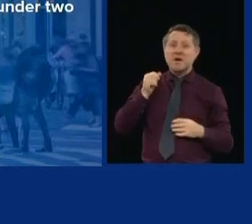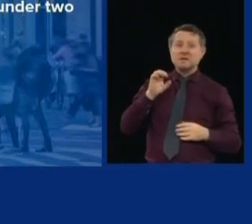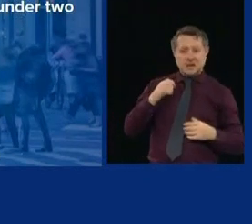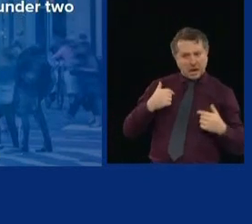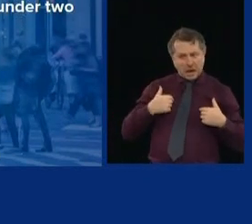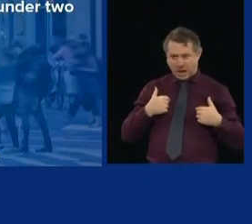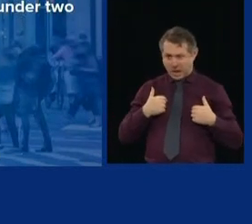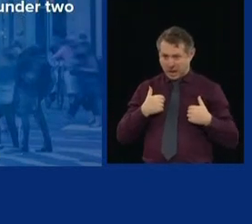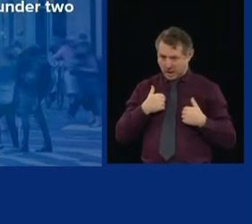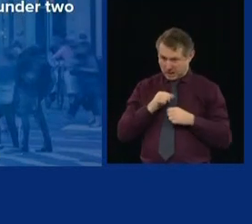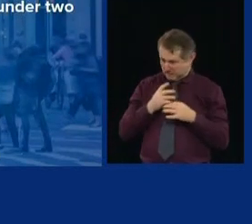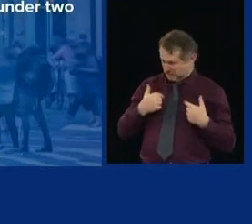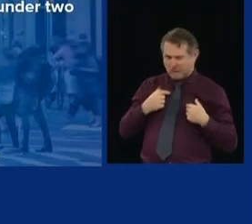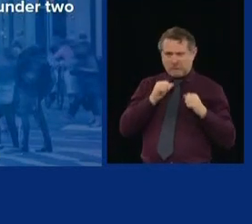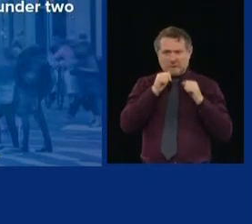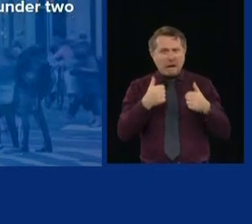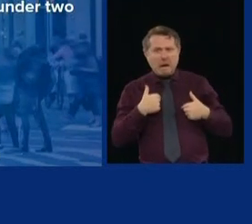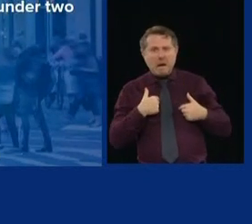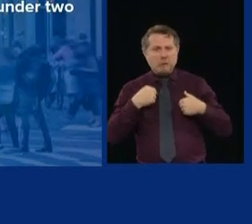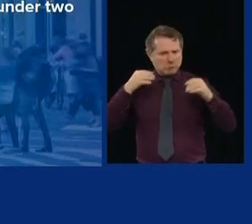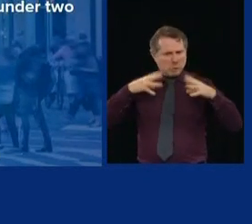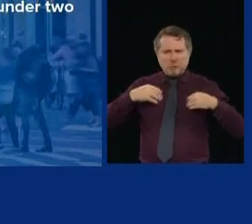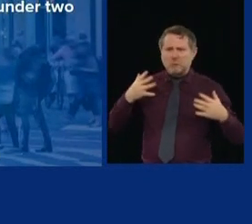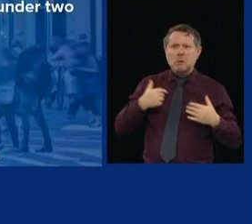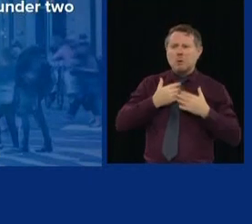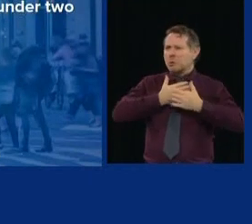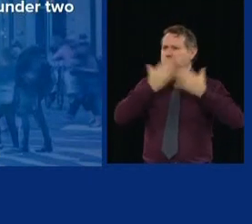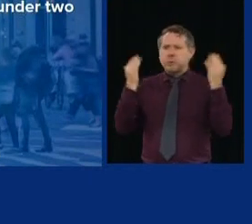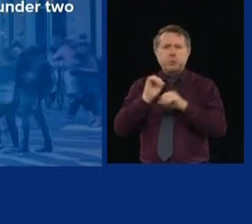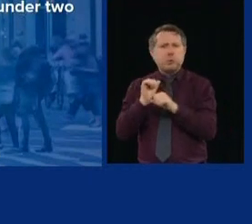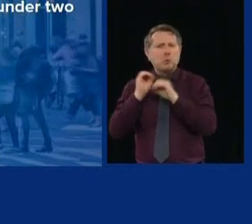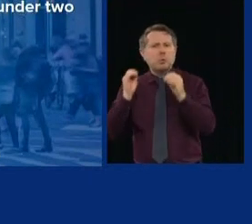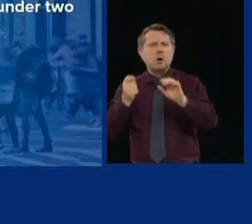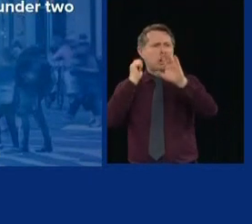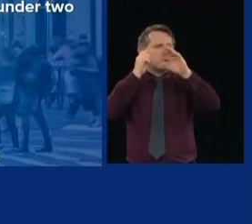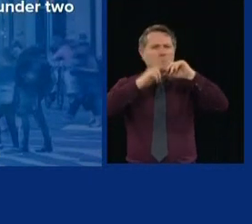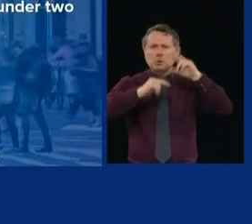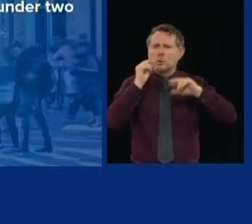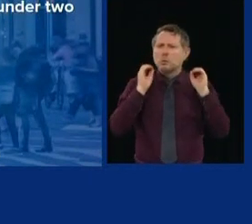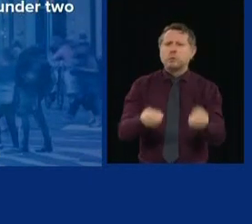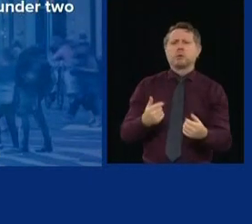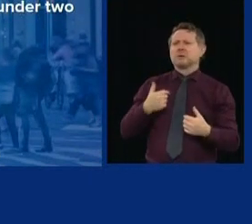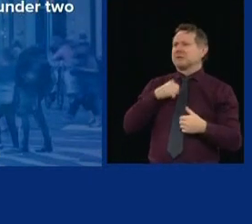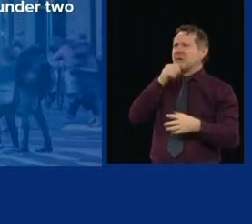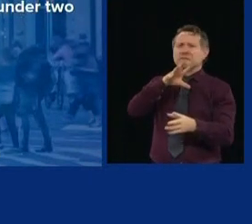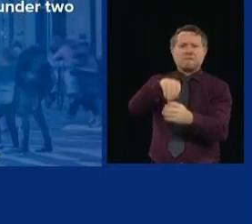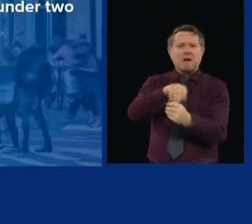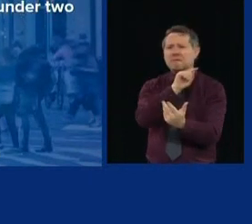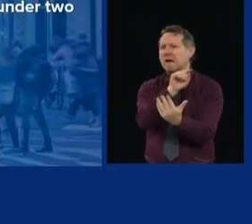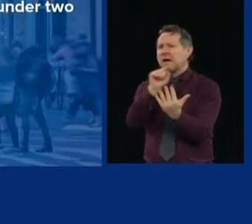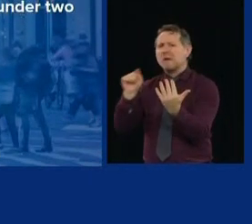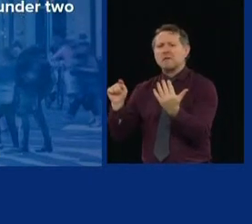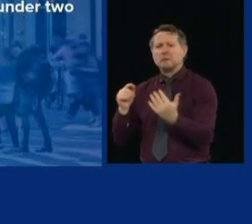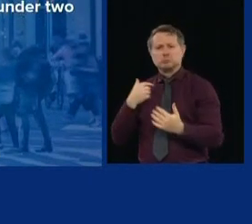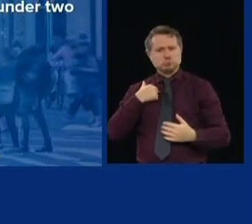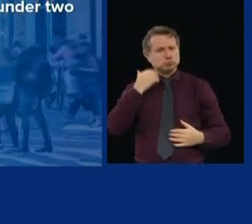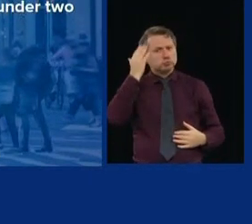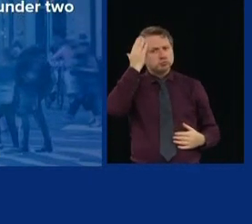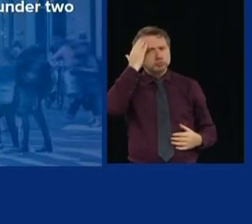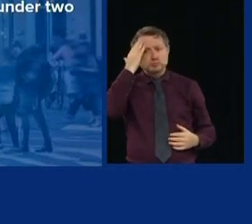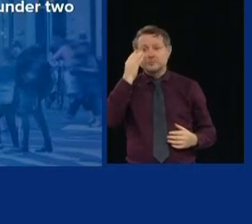store owner, I don't work construction. I understand as an employee what